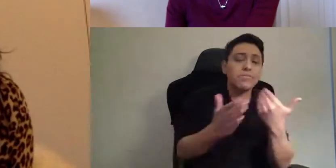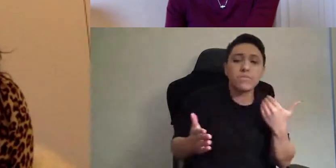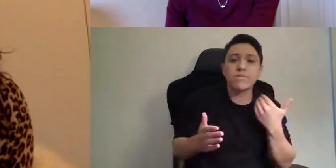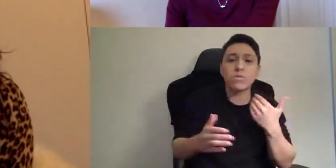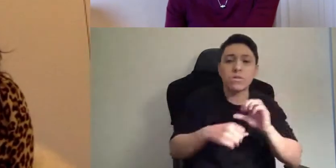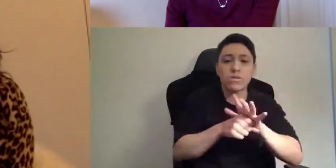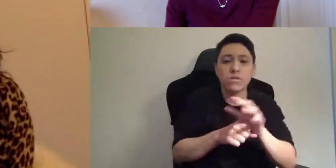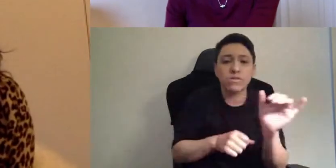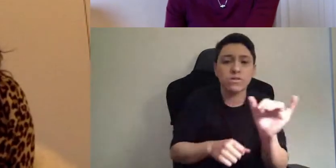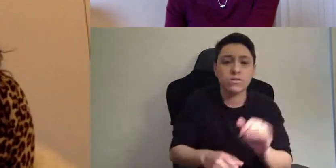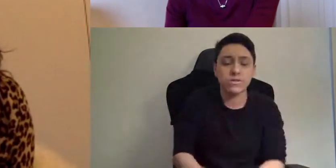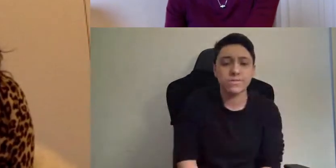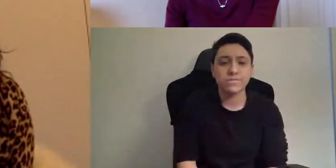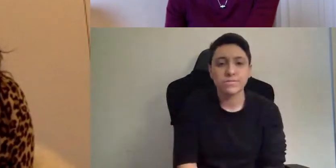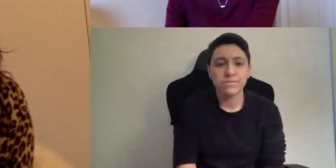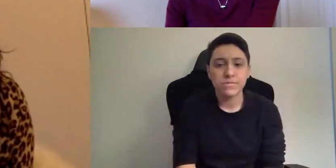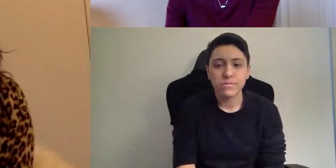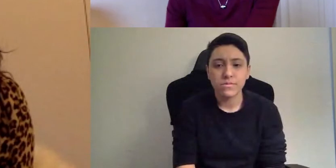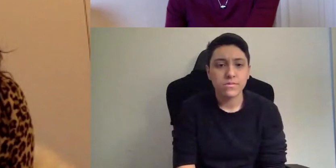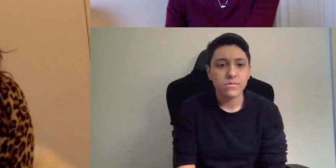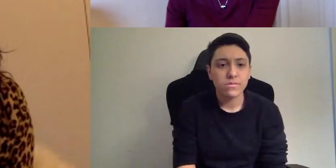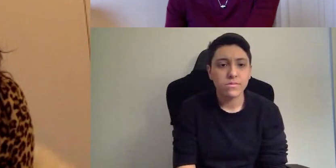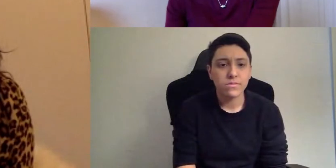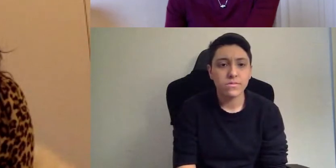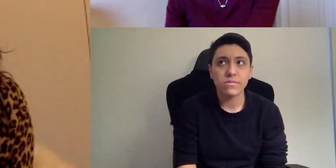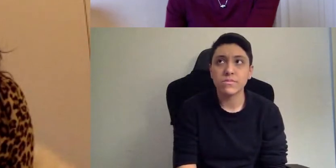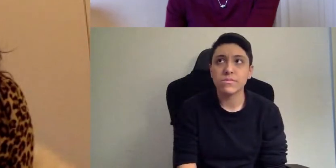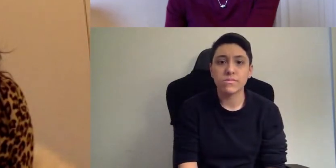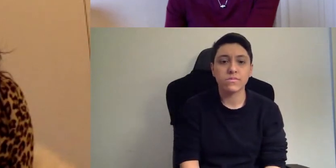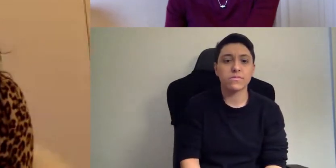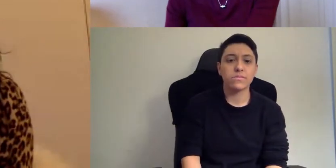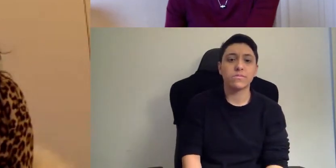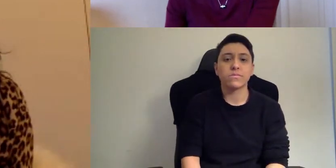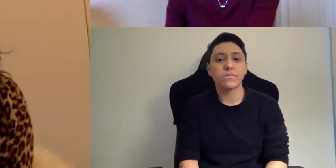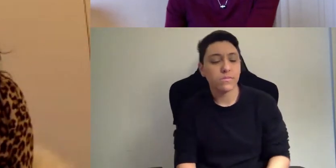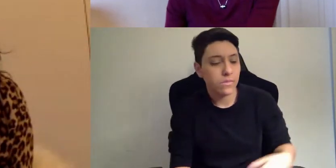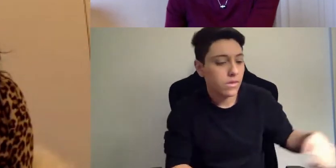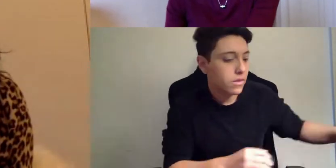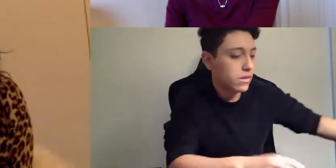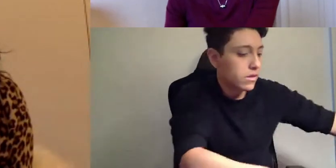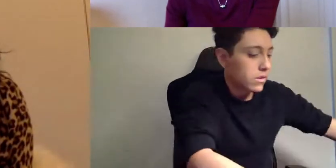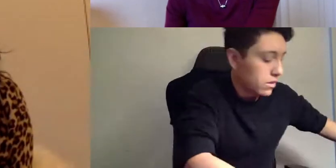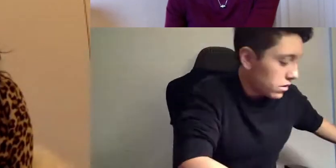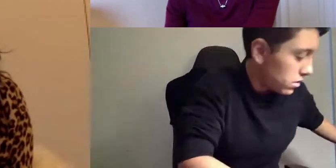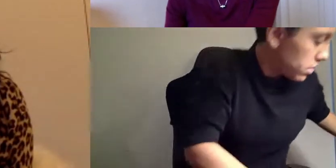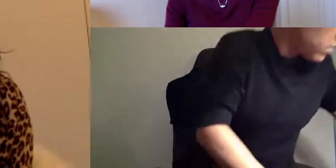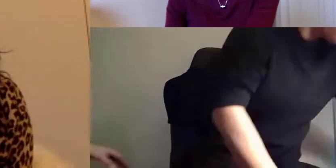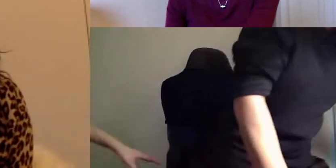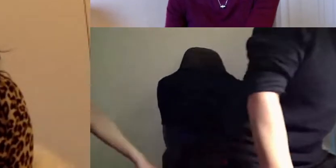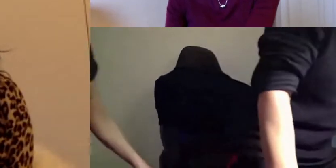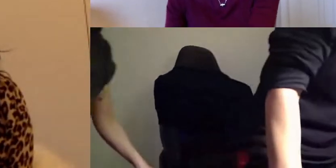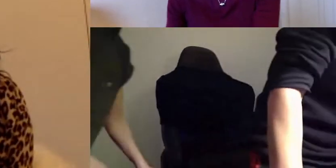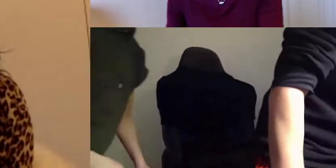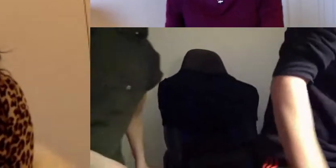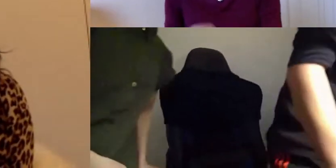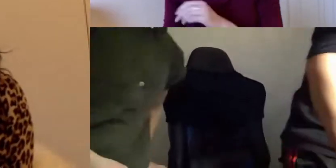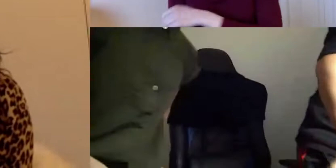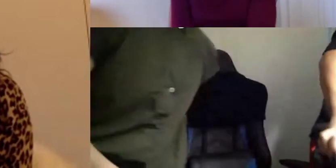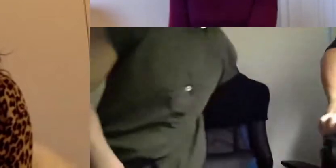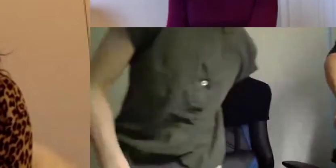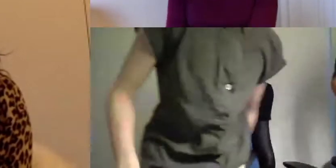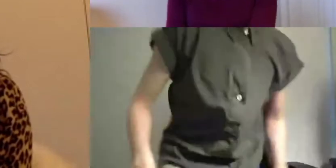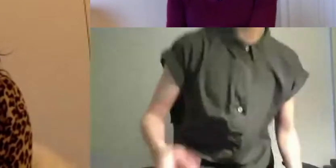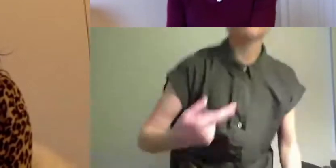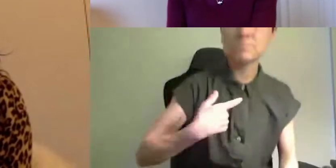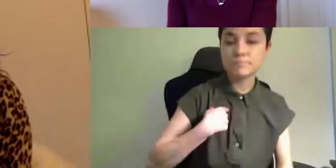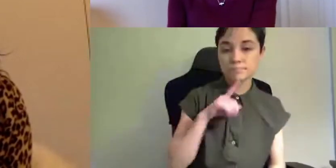alluding to before. But I really like what you said, Joanna, about purpose and meaning. And